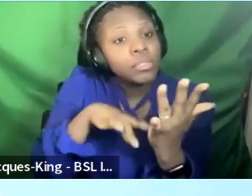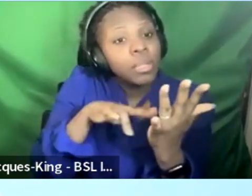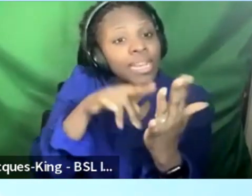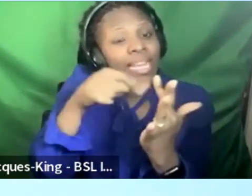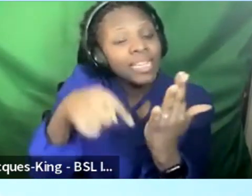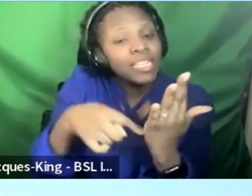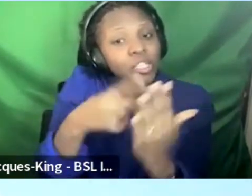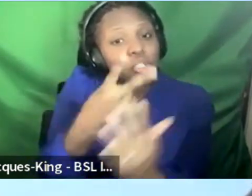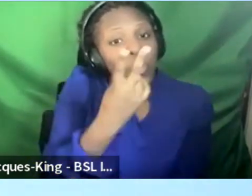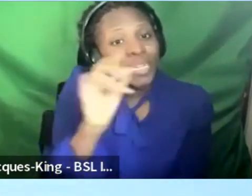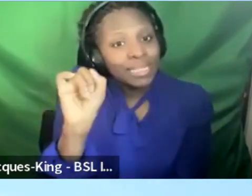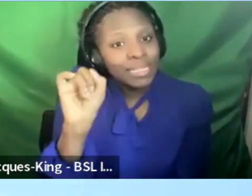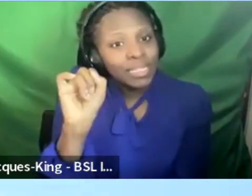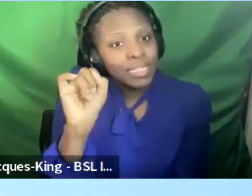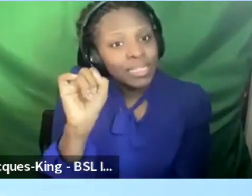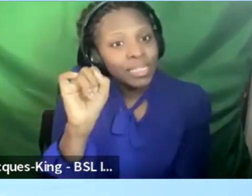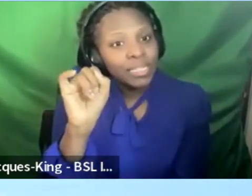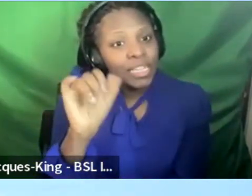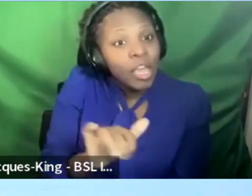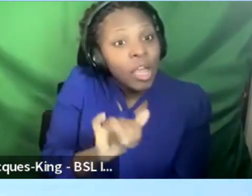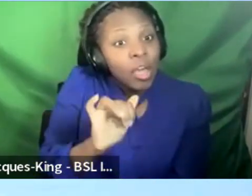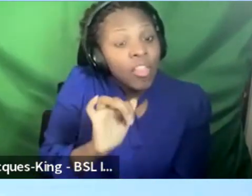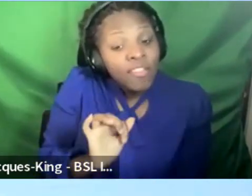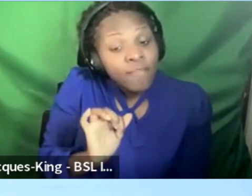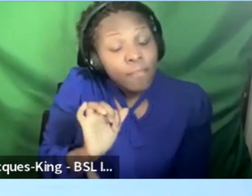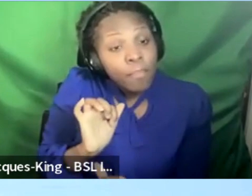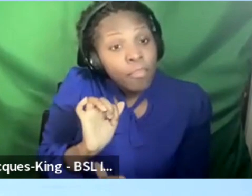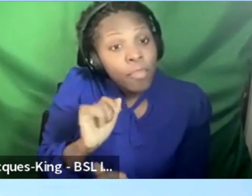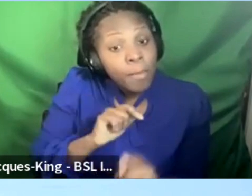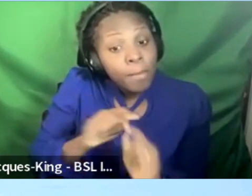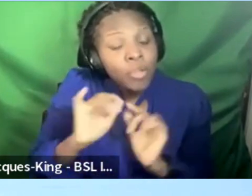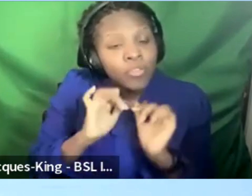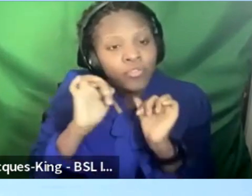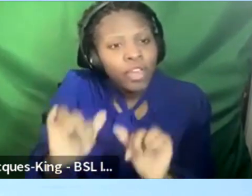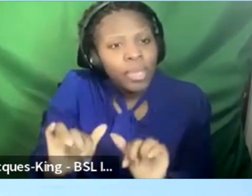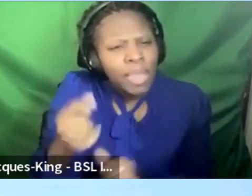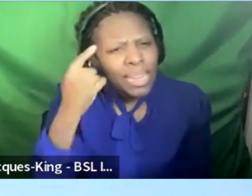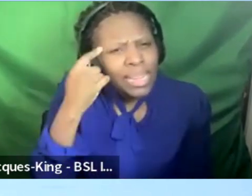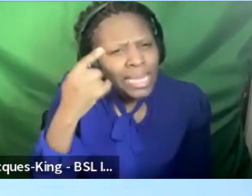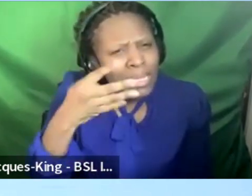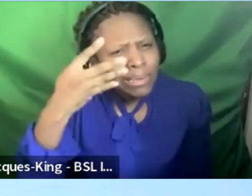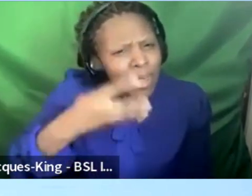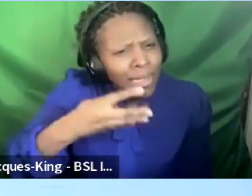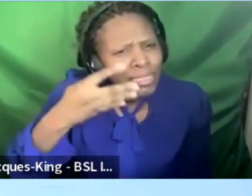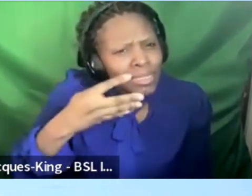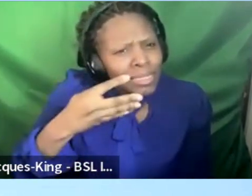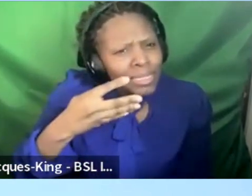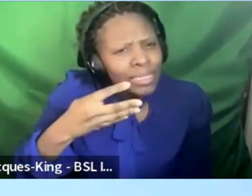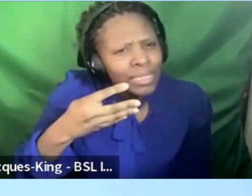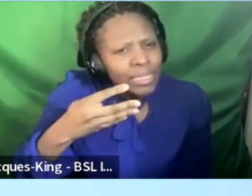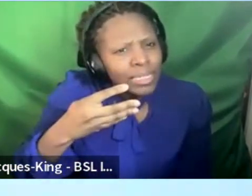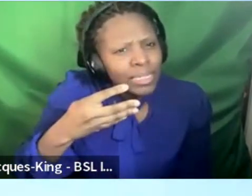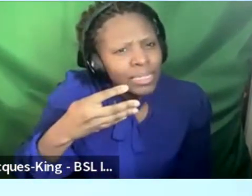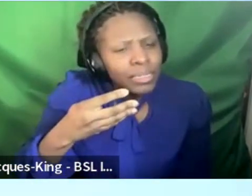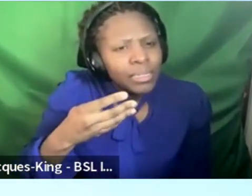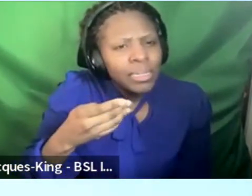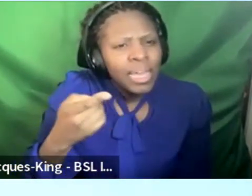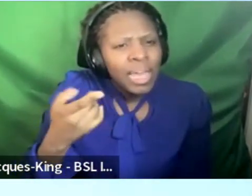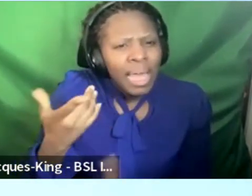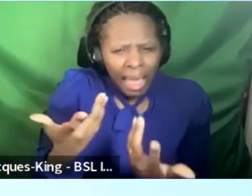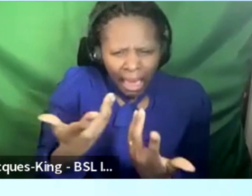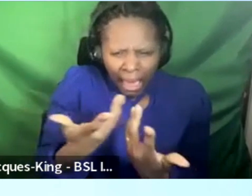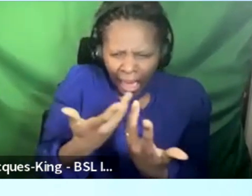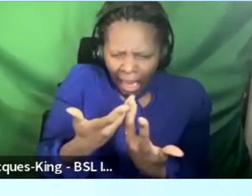the text. So I know that we talked about the sonnet 20, which, of course, is the one that follows the most famous sonnet, which